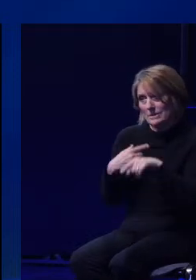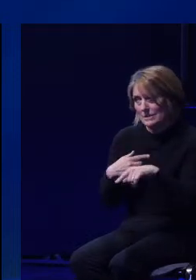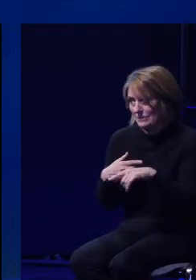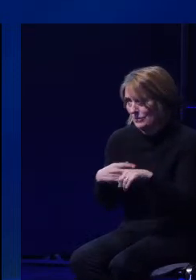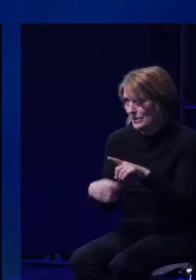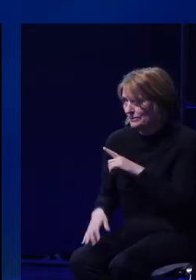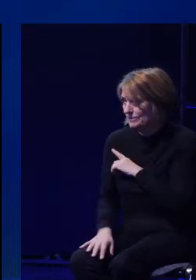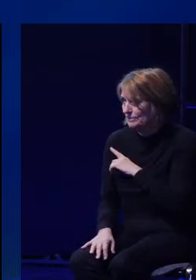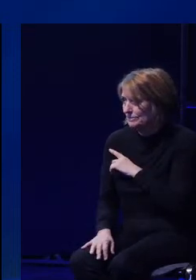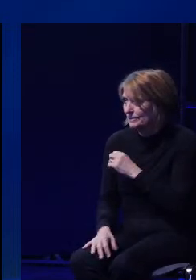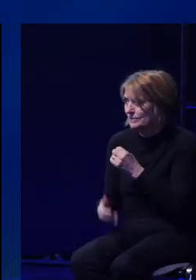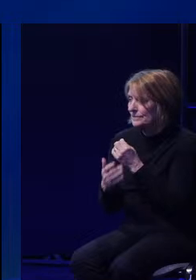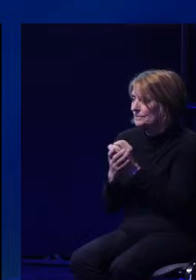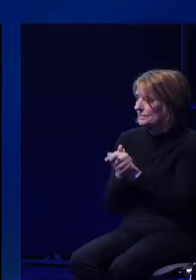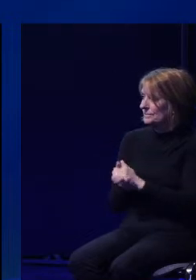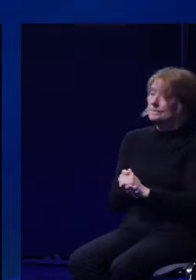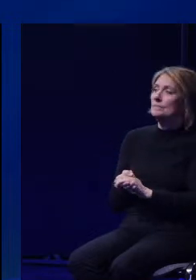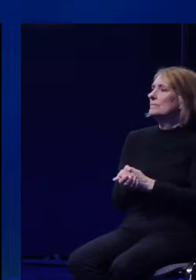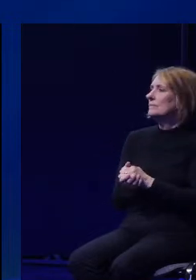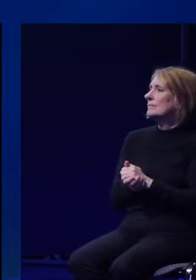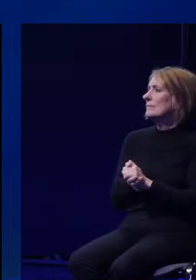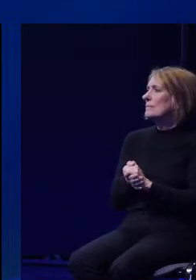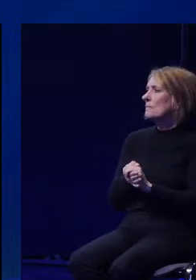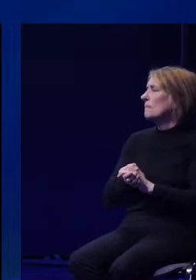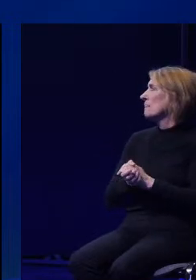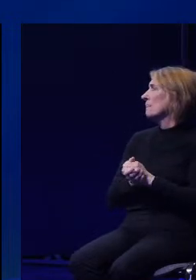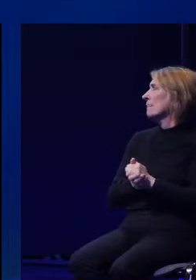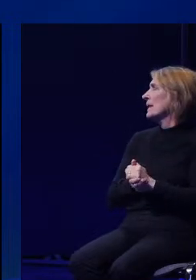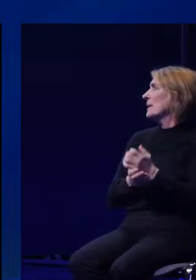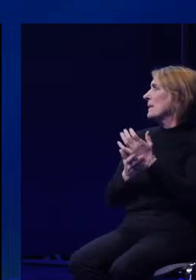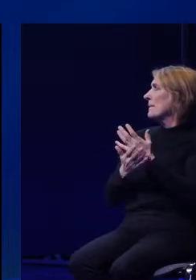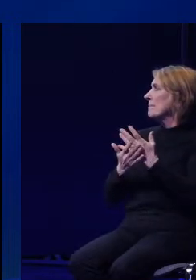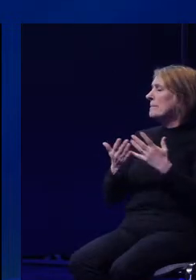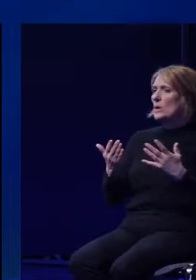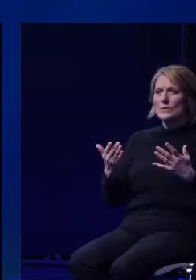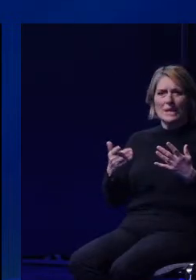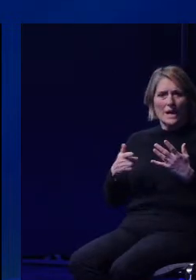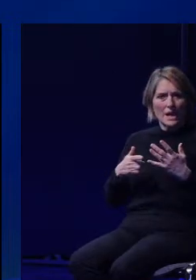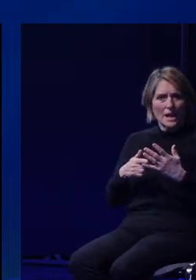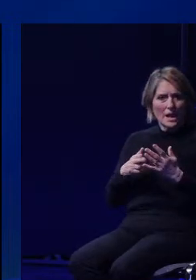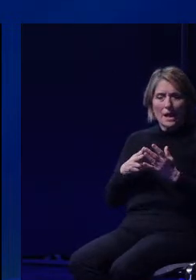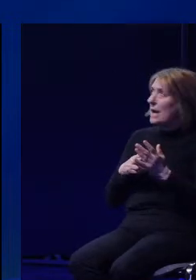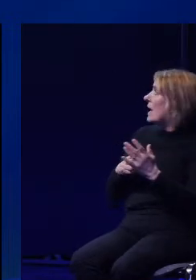in most occasions, I think Unreal Engine is not something you're going to learn,